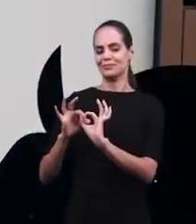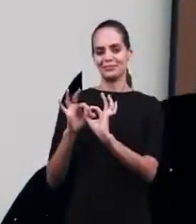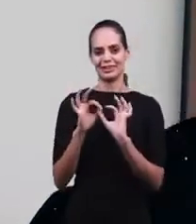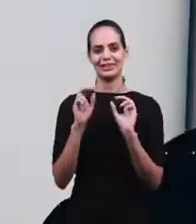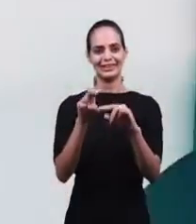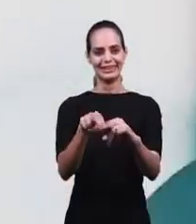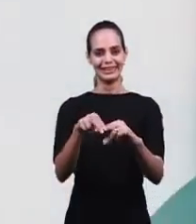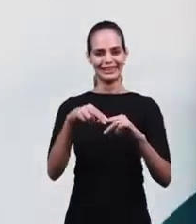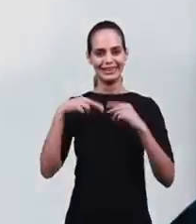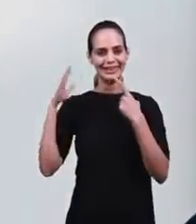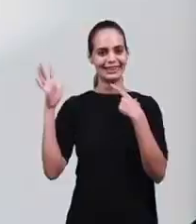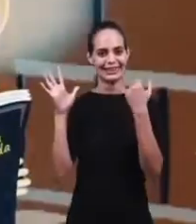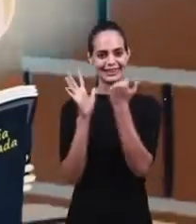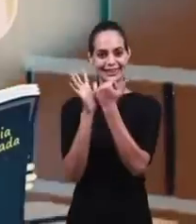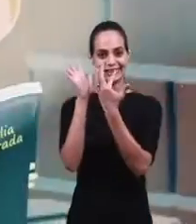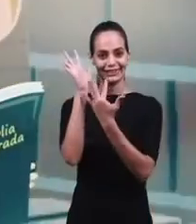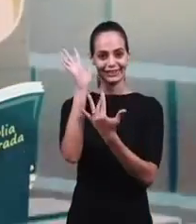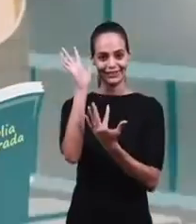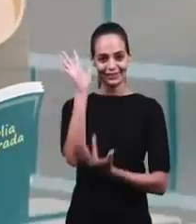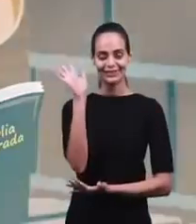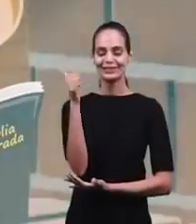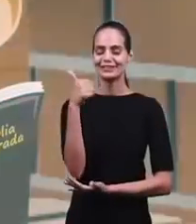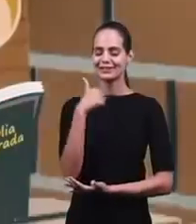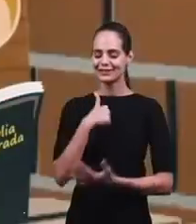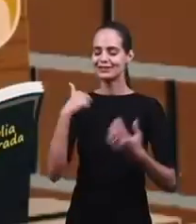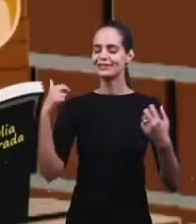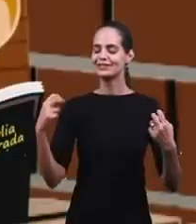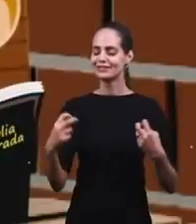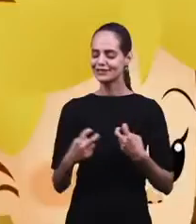libertação. Por isso vou